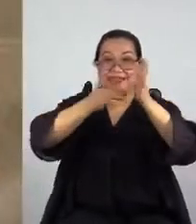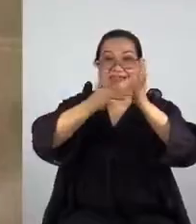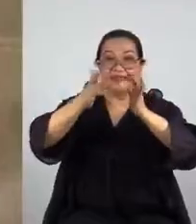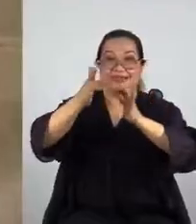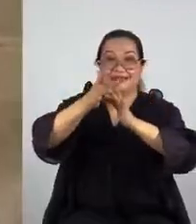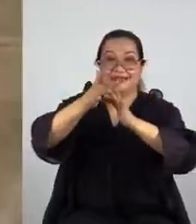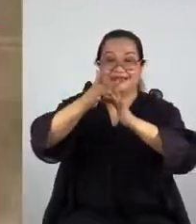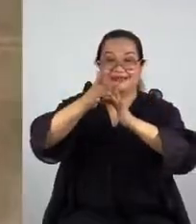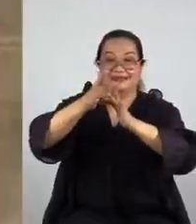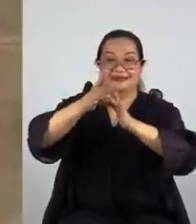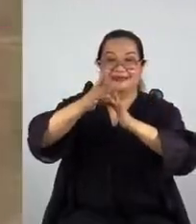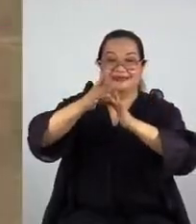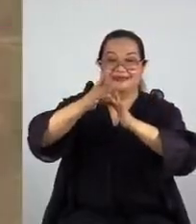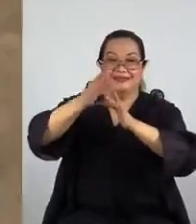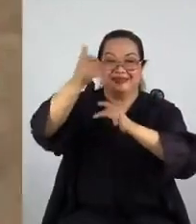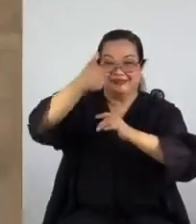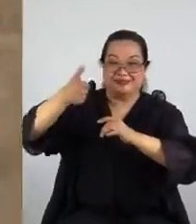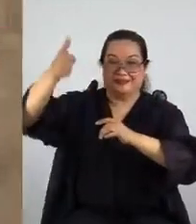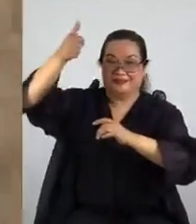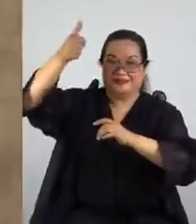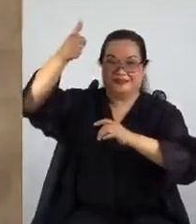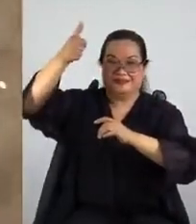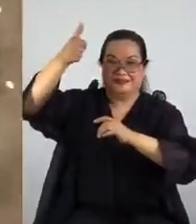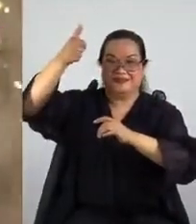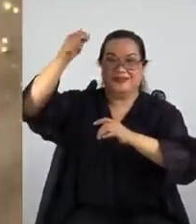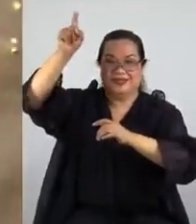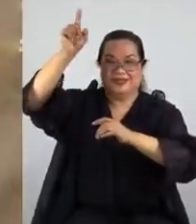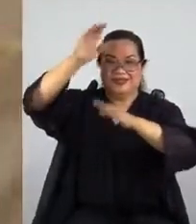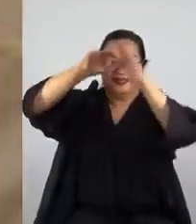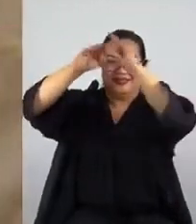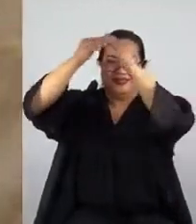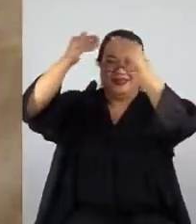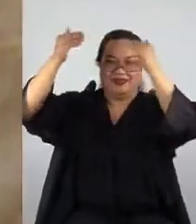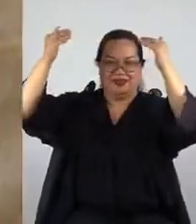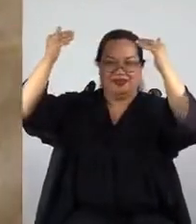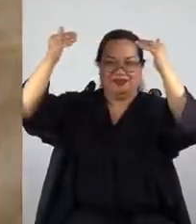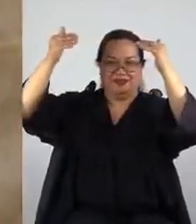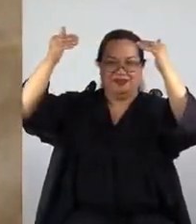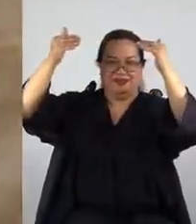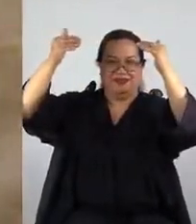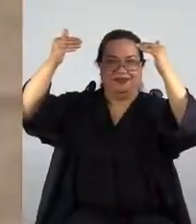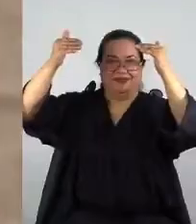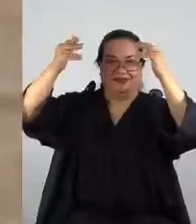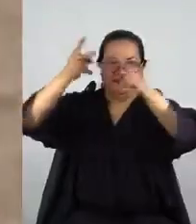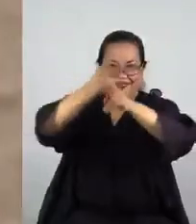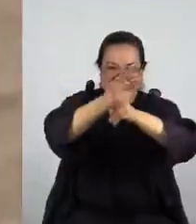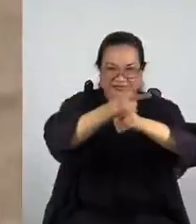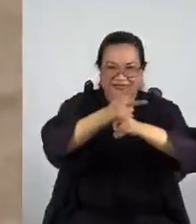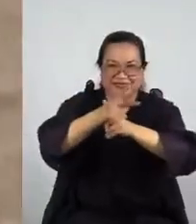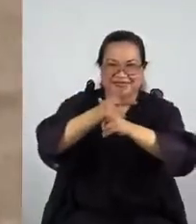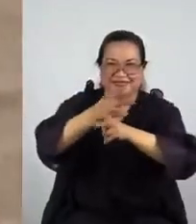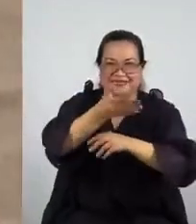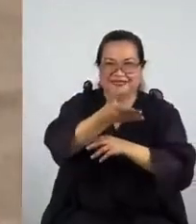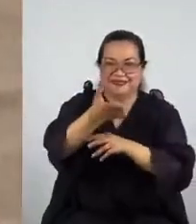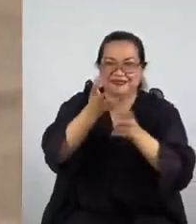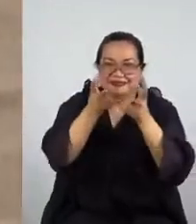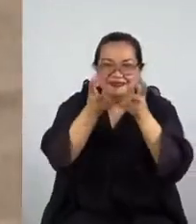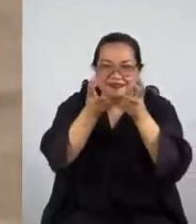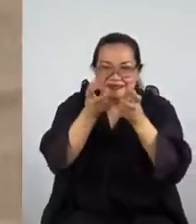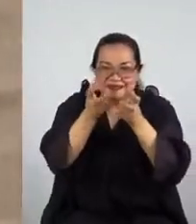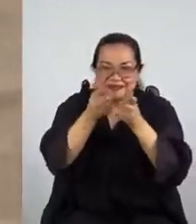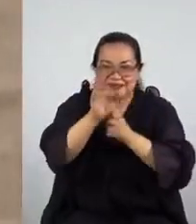He, our high priest, is in heaven, taking care of us, listening to our